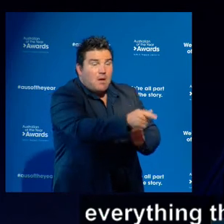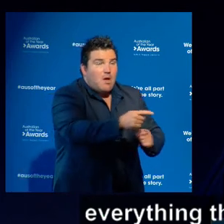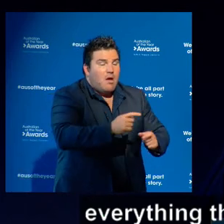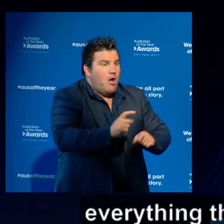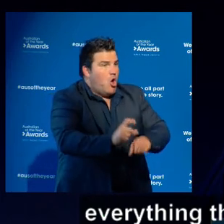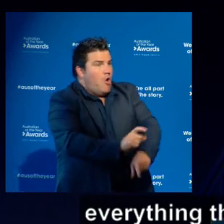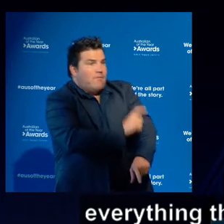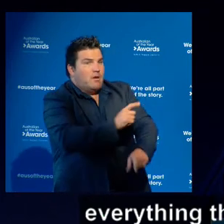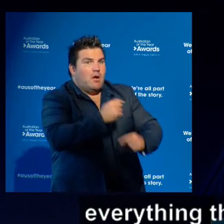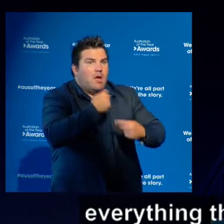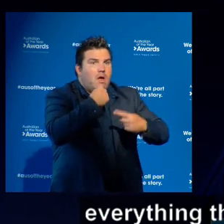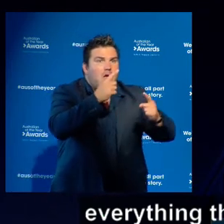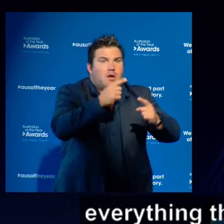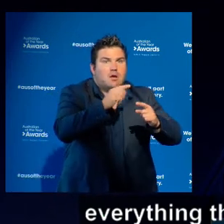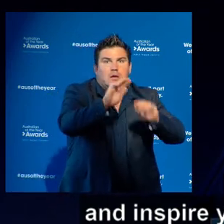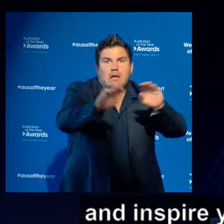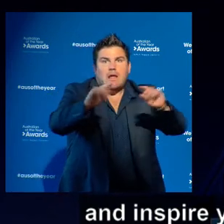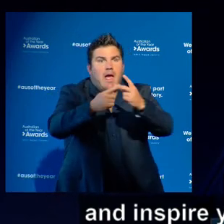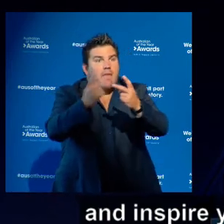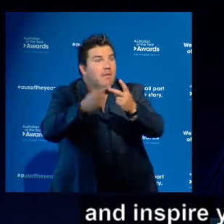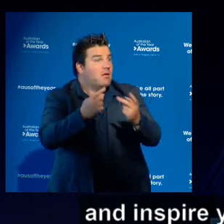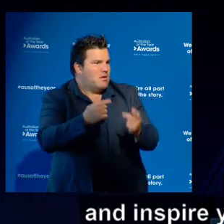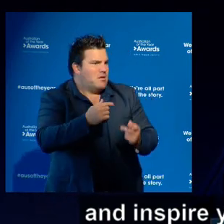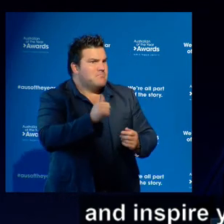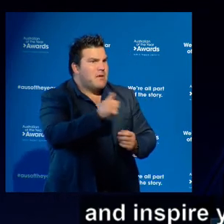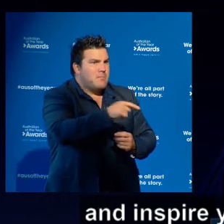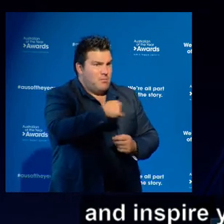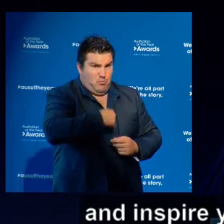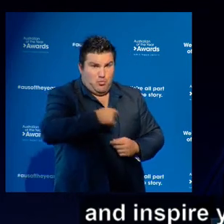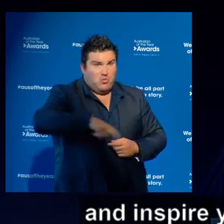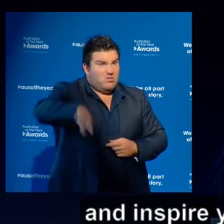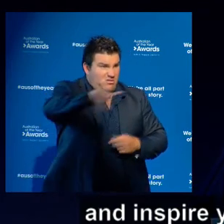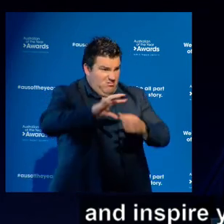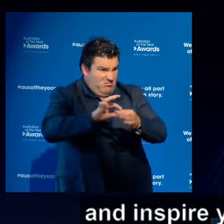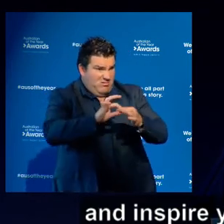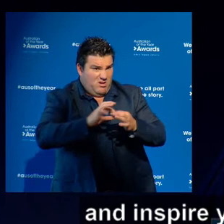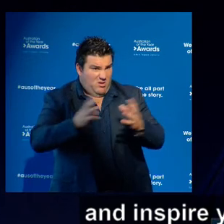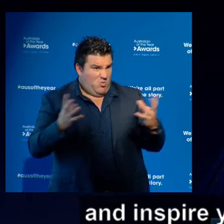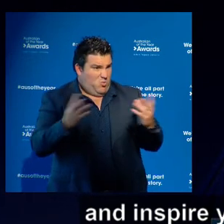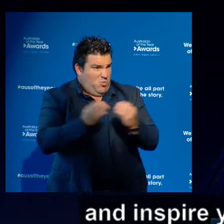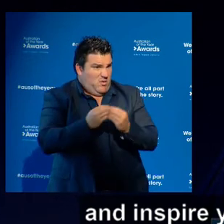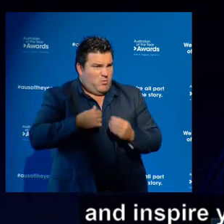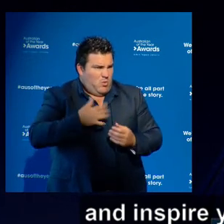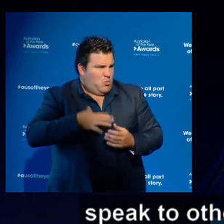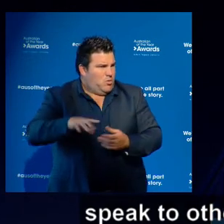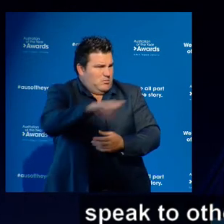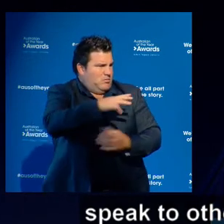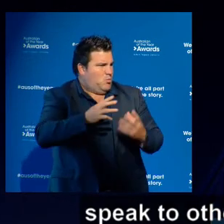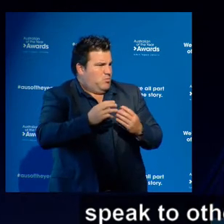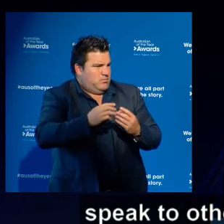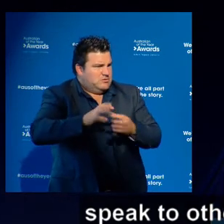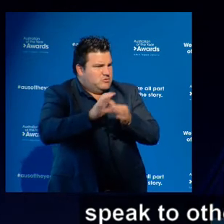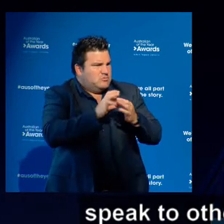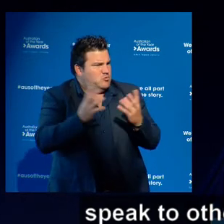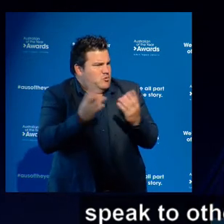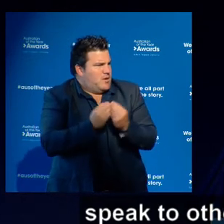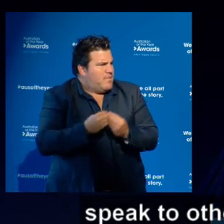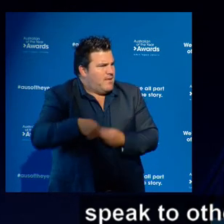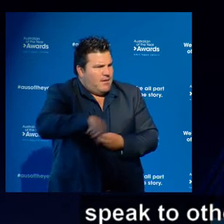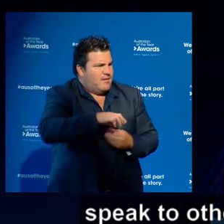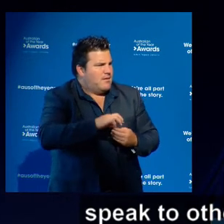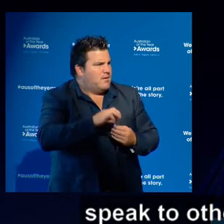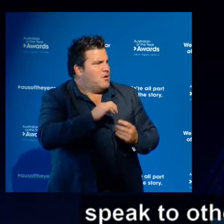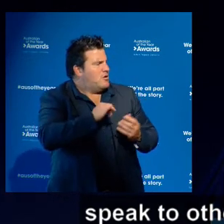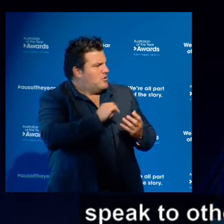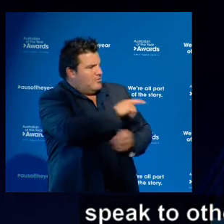know, speak to others that might be suffering, because you know, we're all in this together. You sound like a very busy person with all the work you